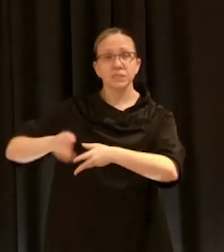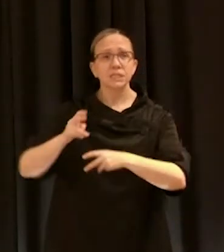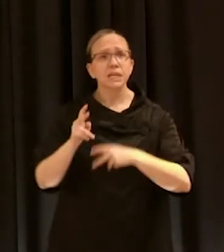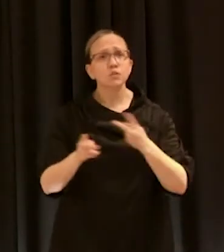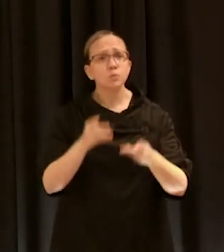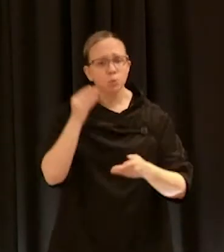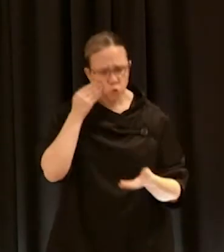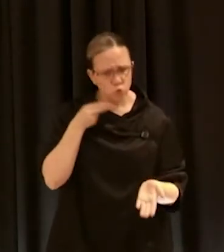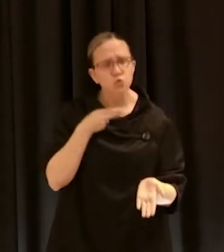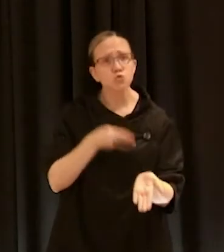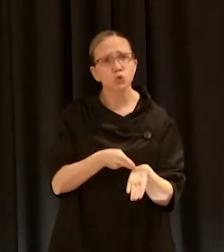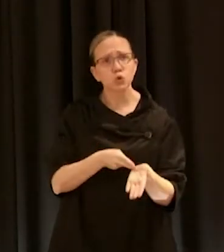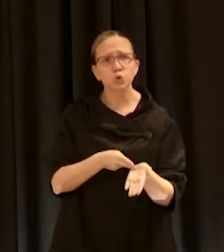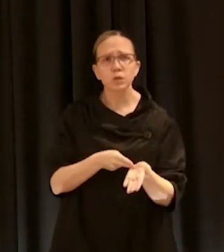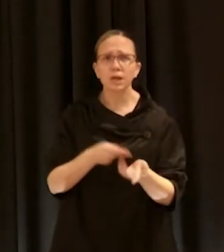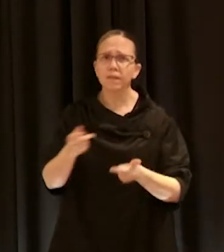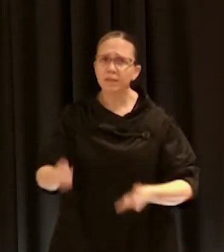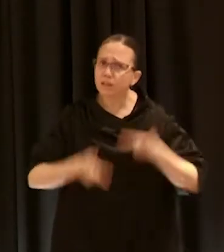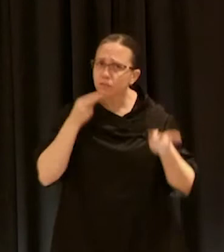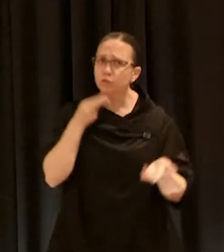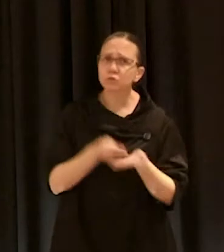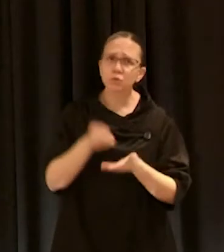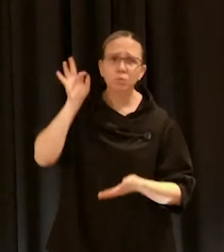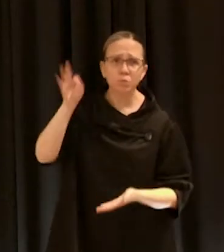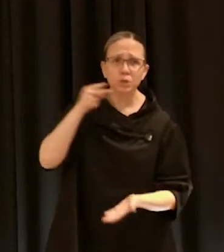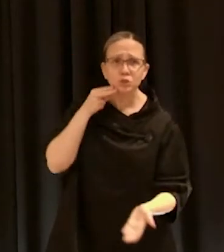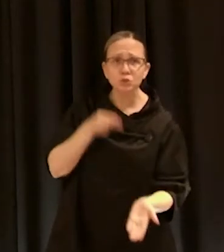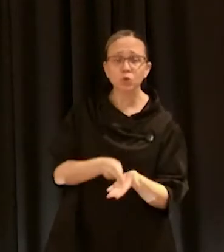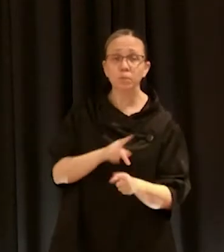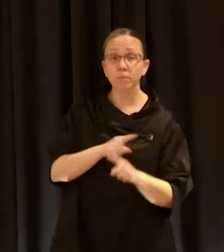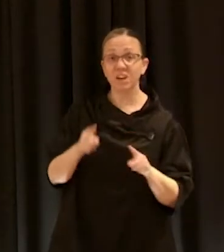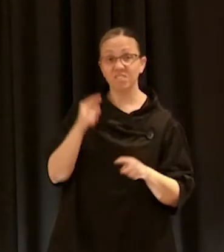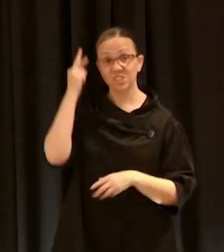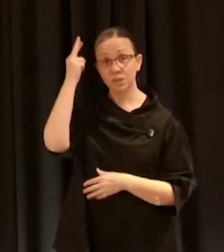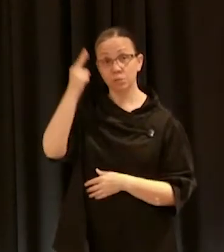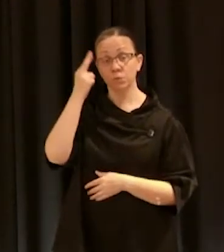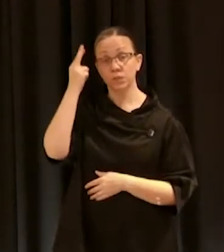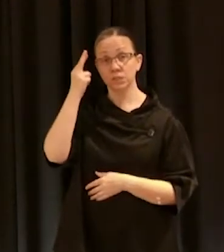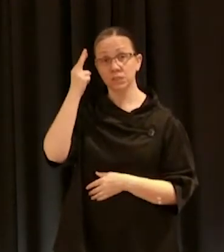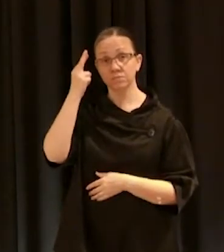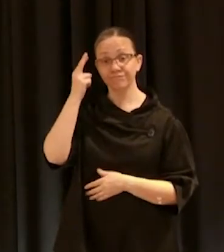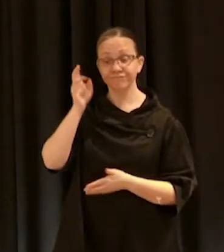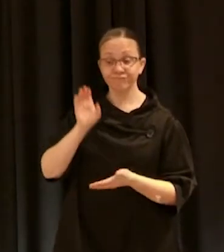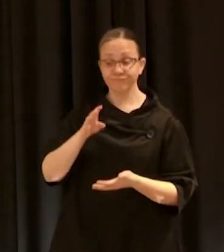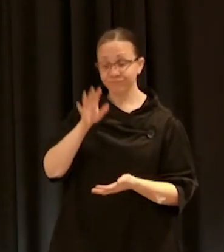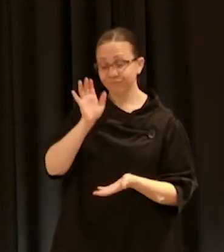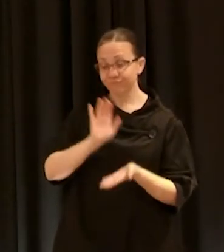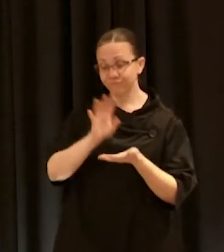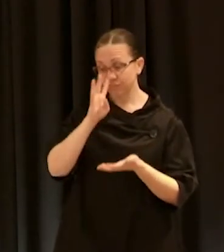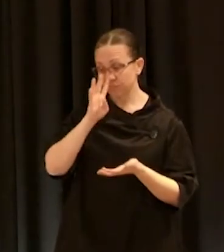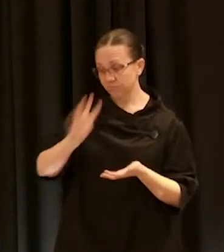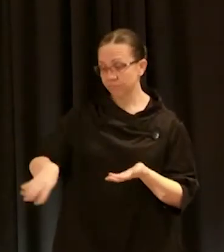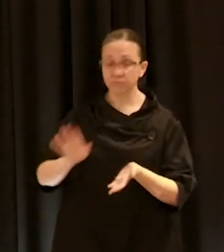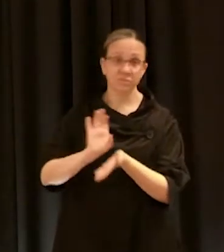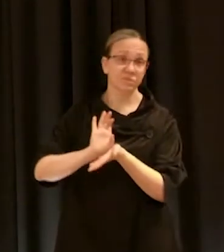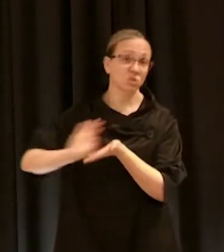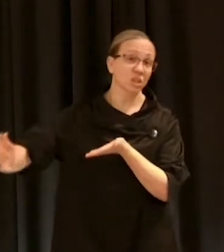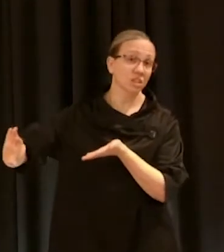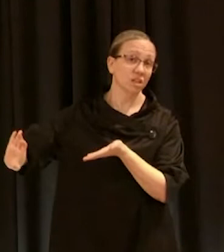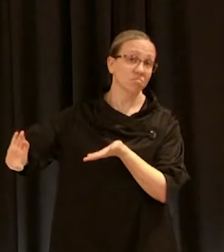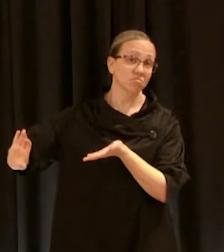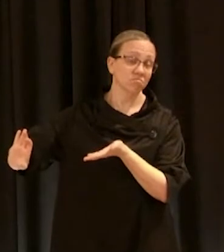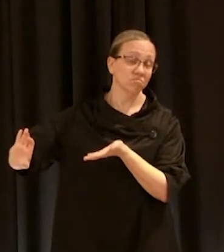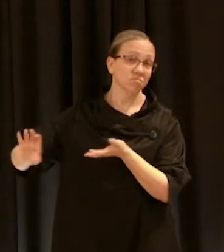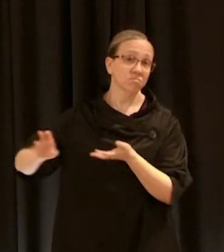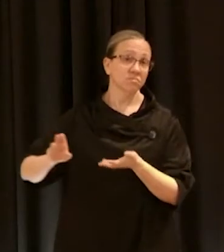people who knew the truth, lived the truth, preached the truth, but for some reason has turned their back on the truth, has denounced the